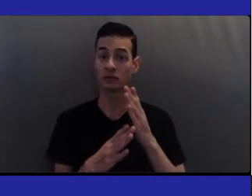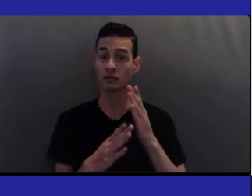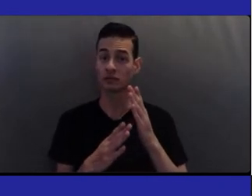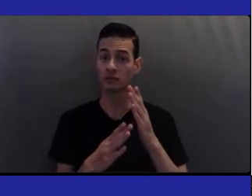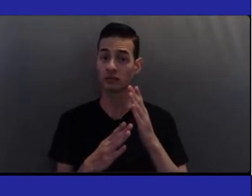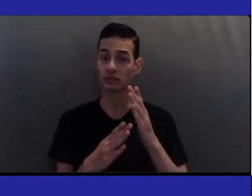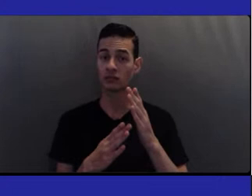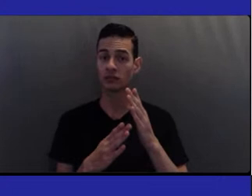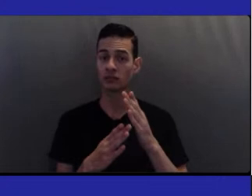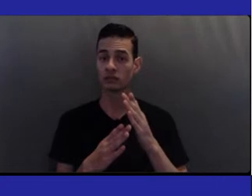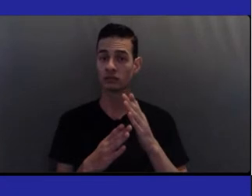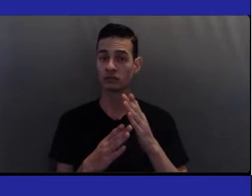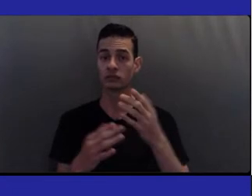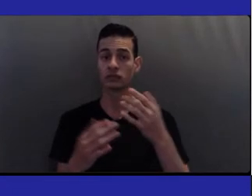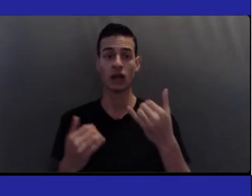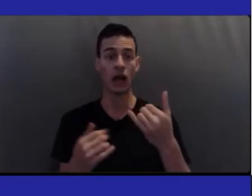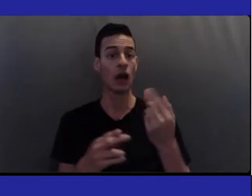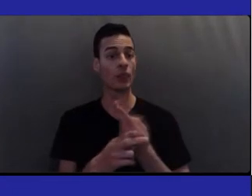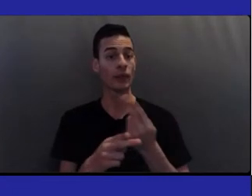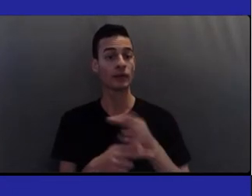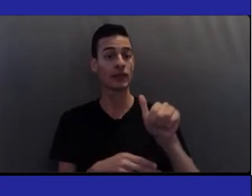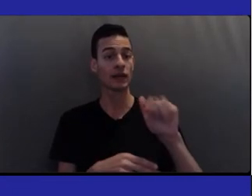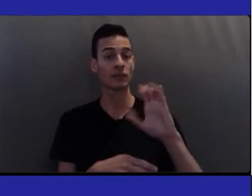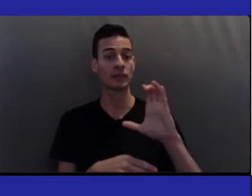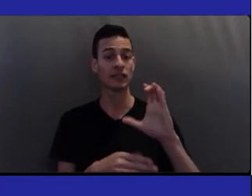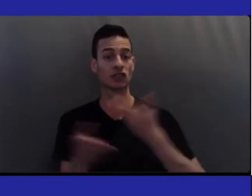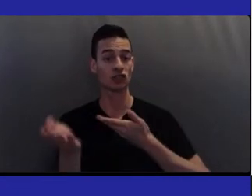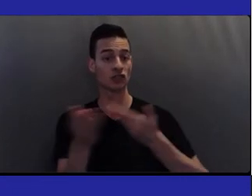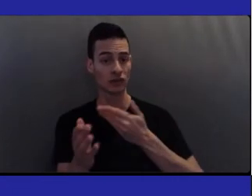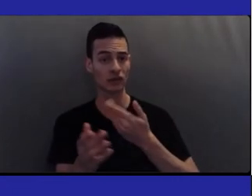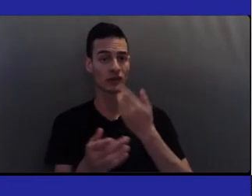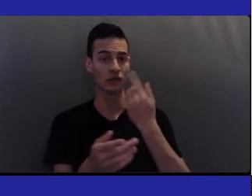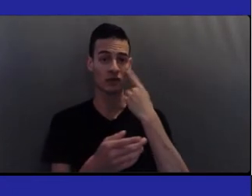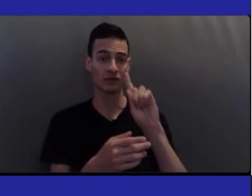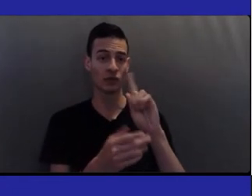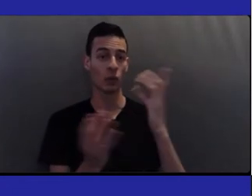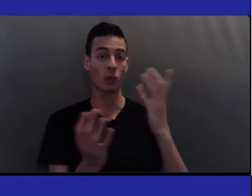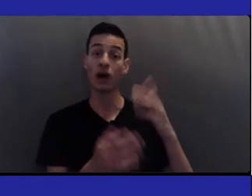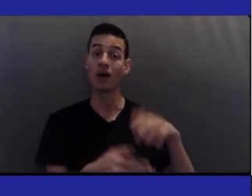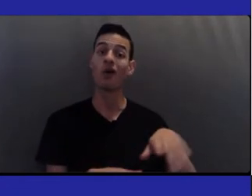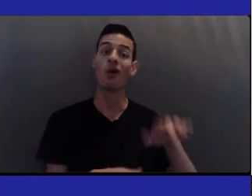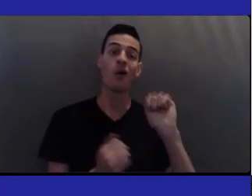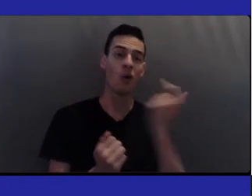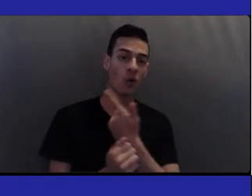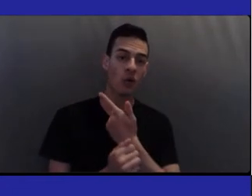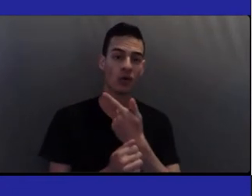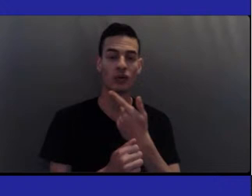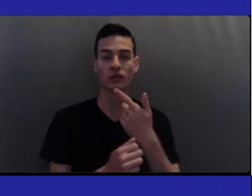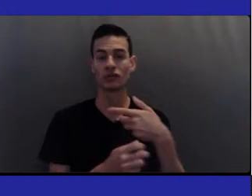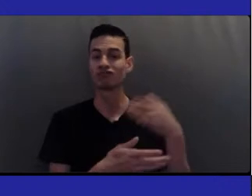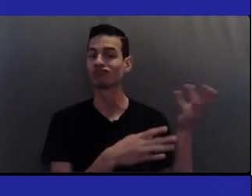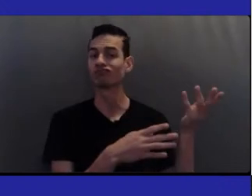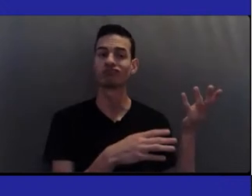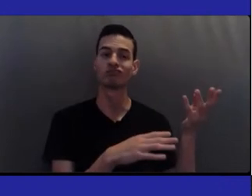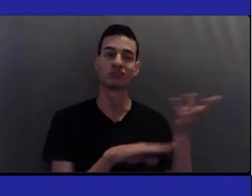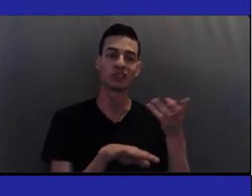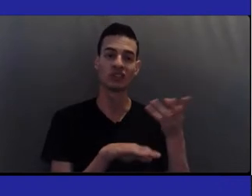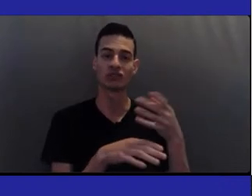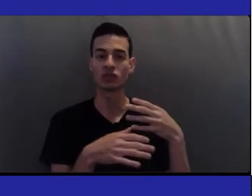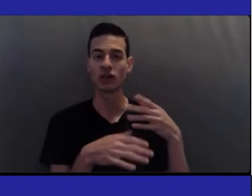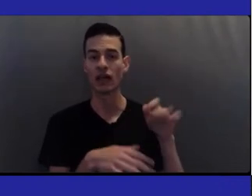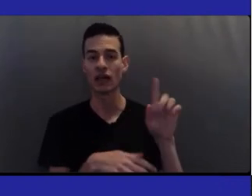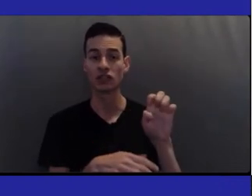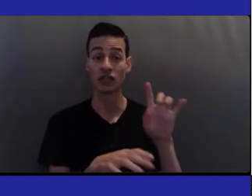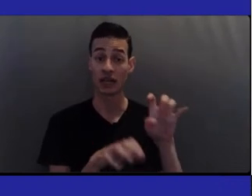services of AMC Services to handle all of our industrial hygiene ice machines, and they are working